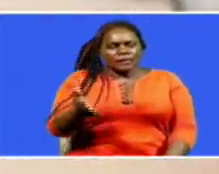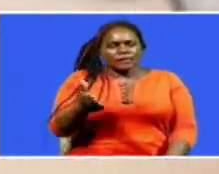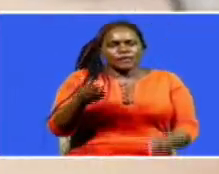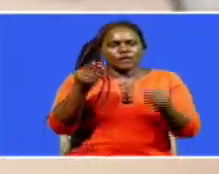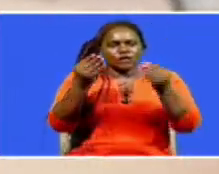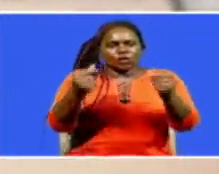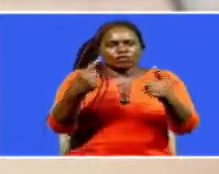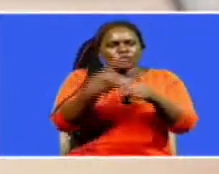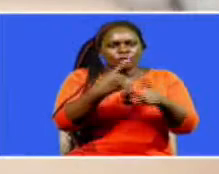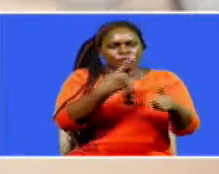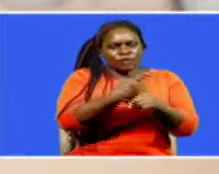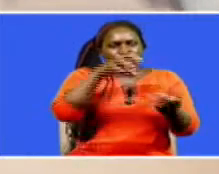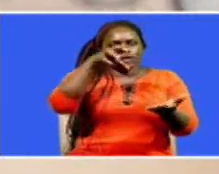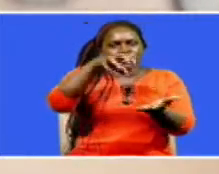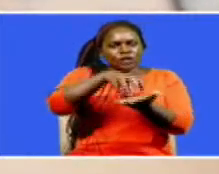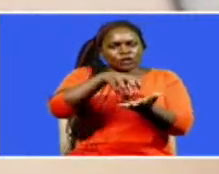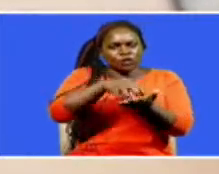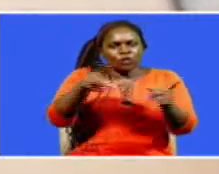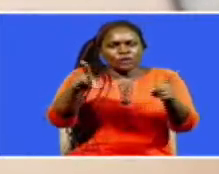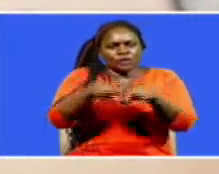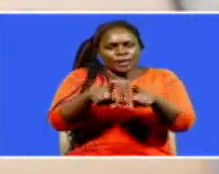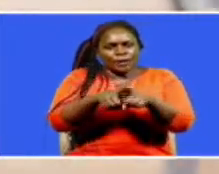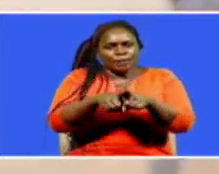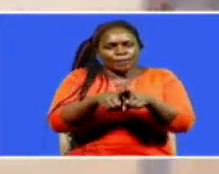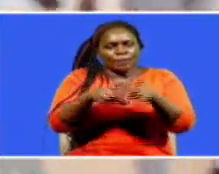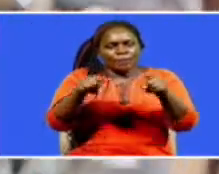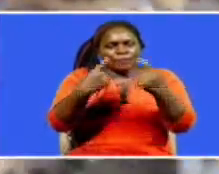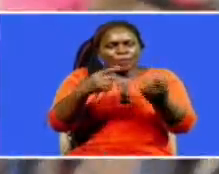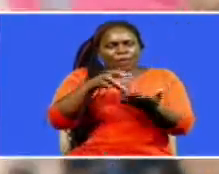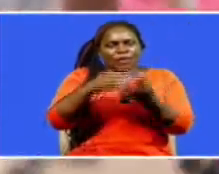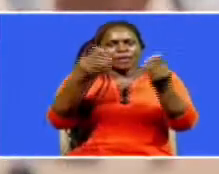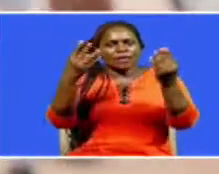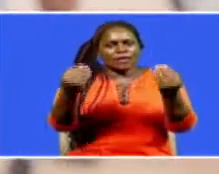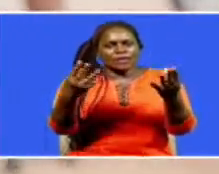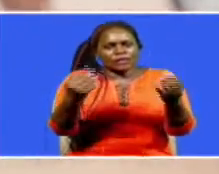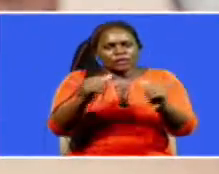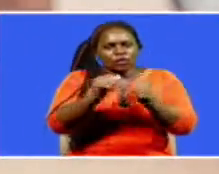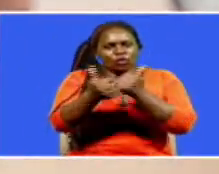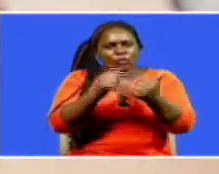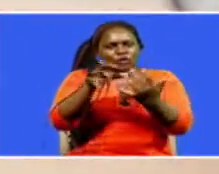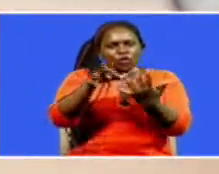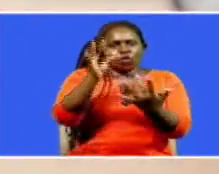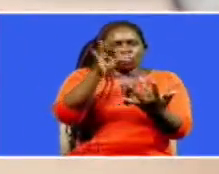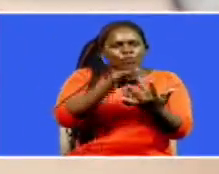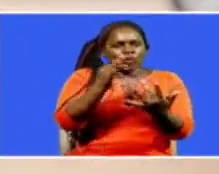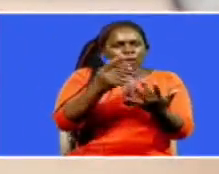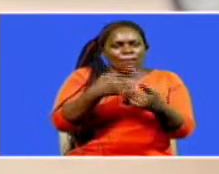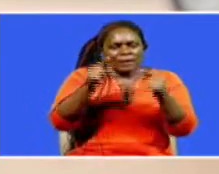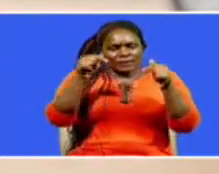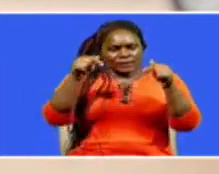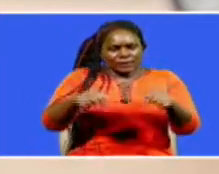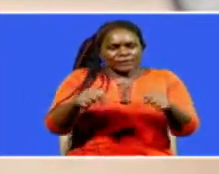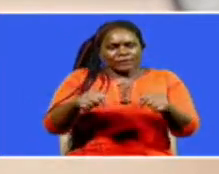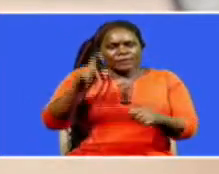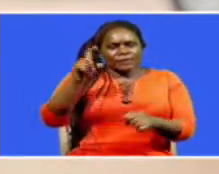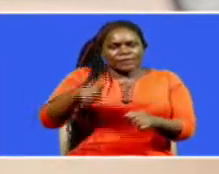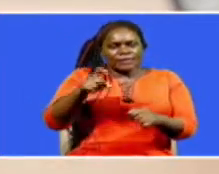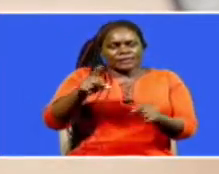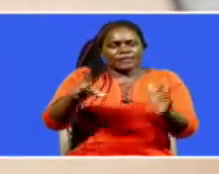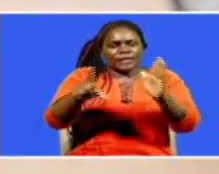solve various social issues. While conflict resolution at home is easy and profitable option, some conflicts